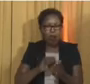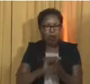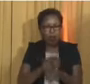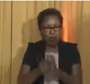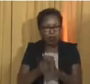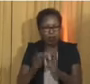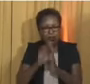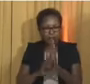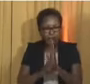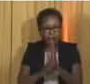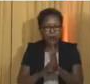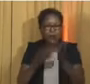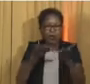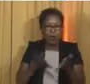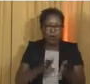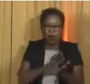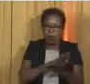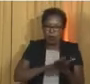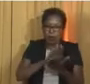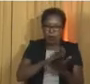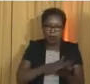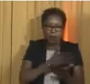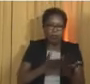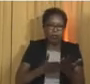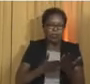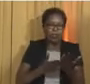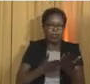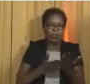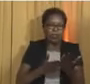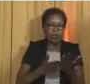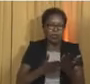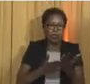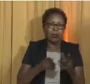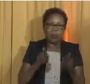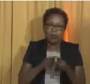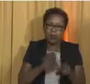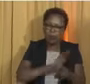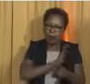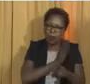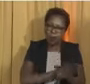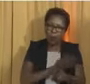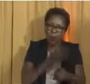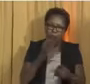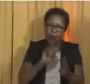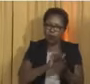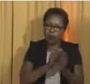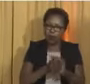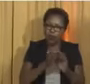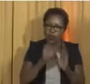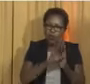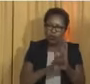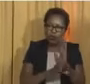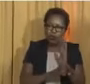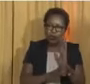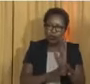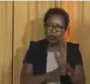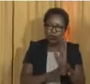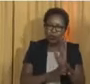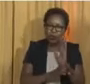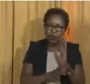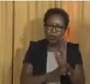Subsequently, the basic structure doctrine and the idea of remits of power to amend a constitution have been considered by courts in several